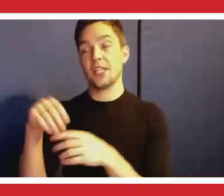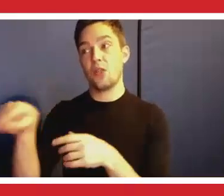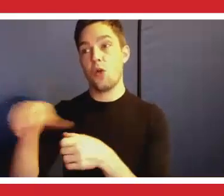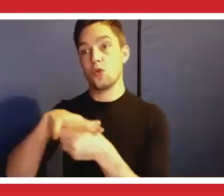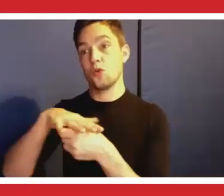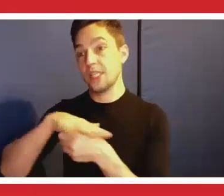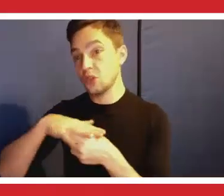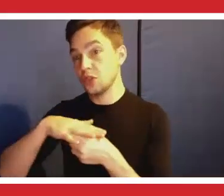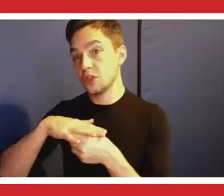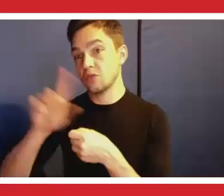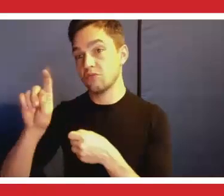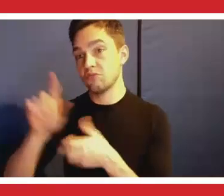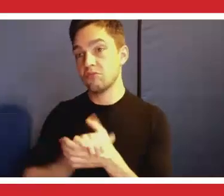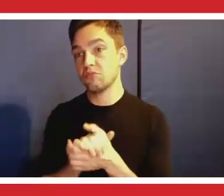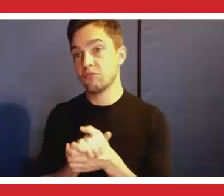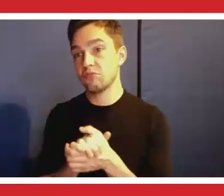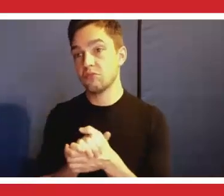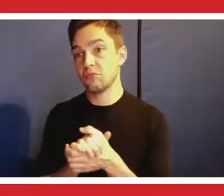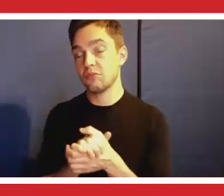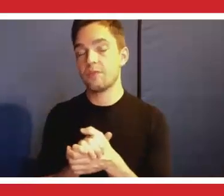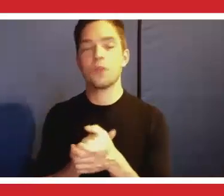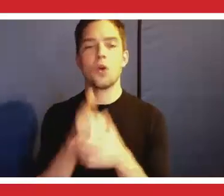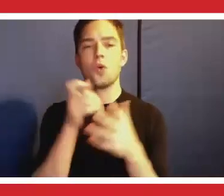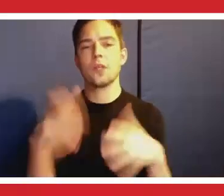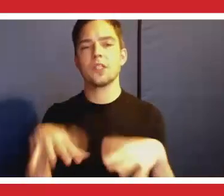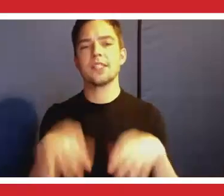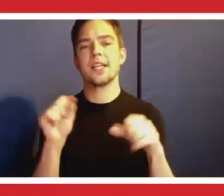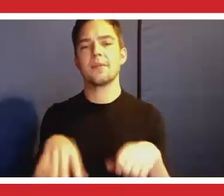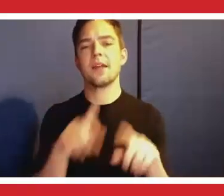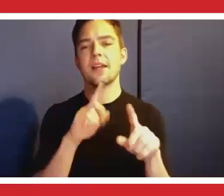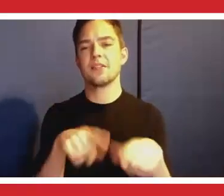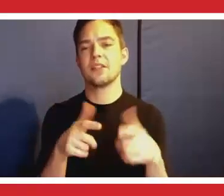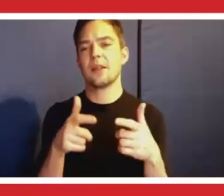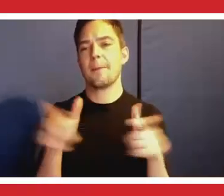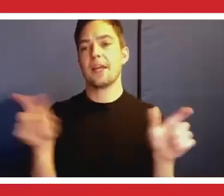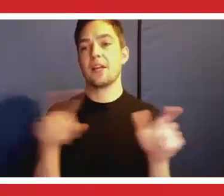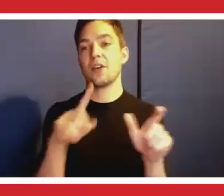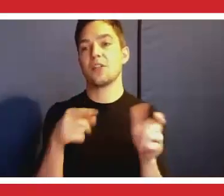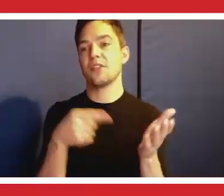regions? Who would like to? It's a big question there.